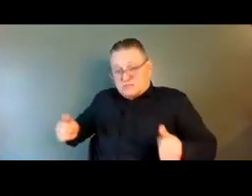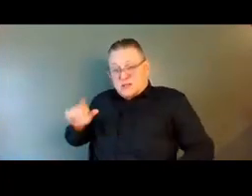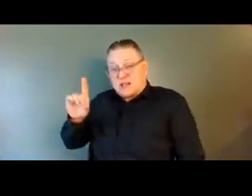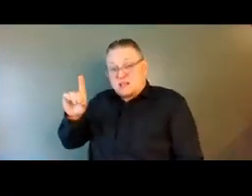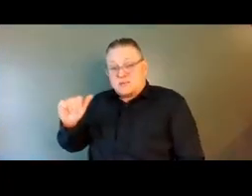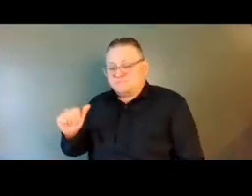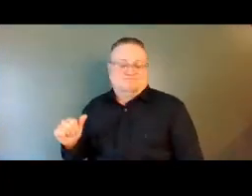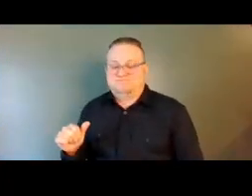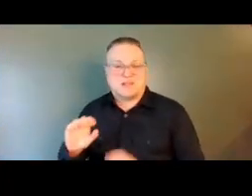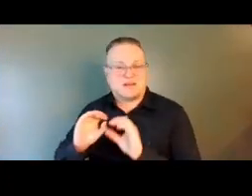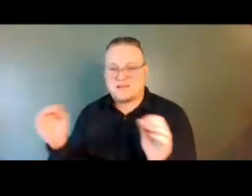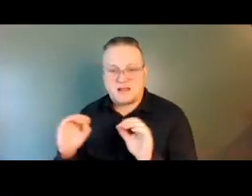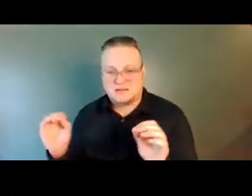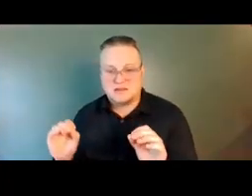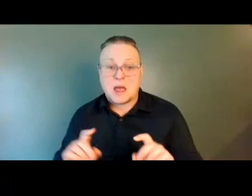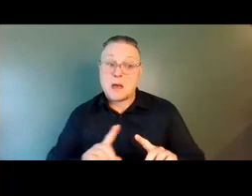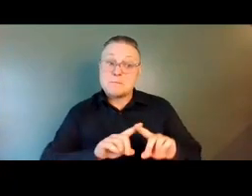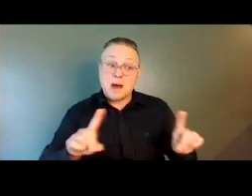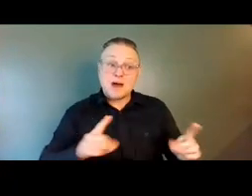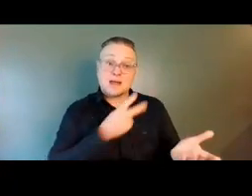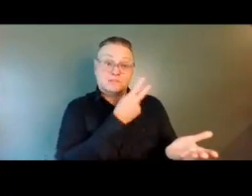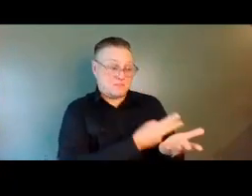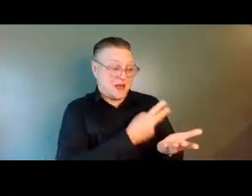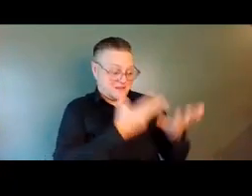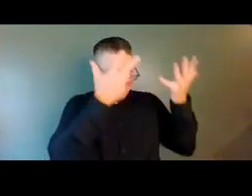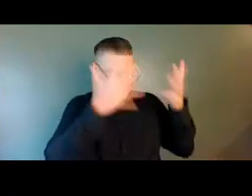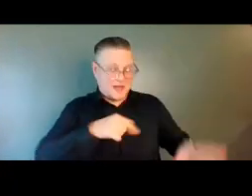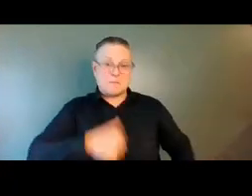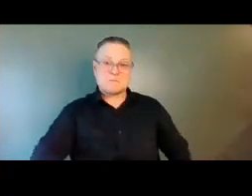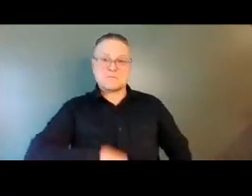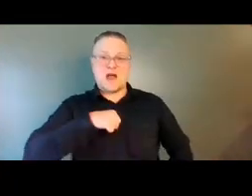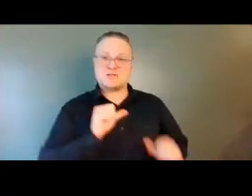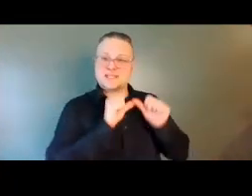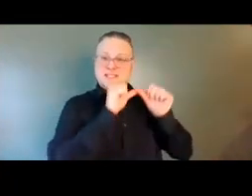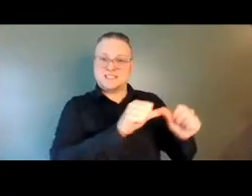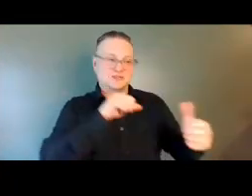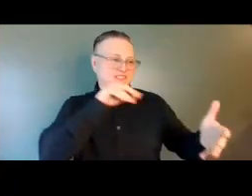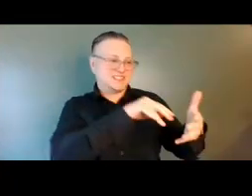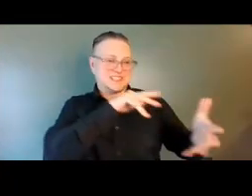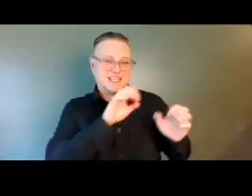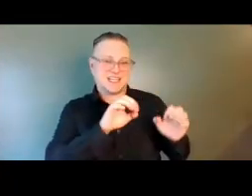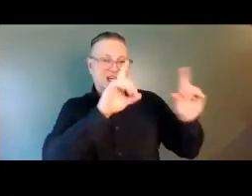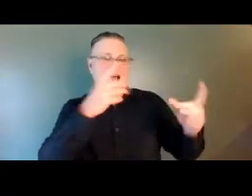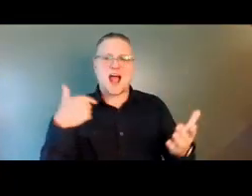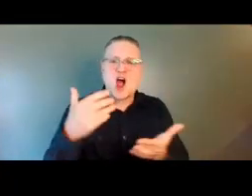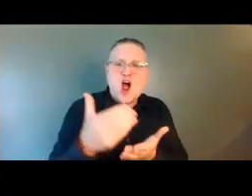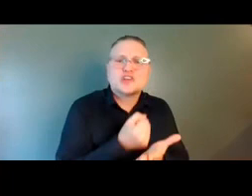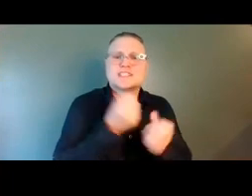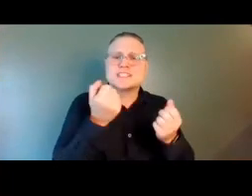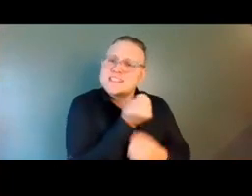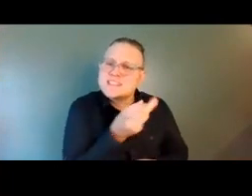optimistic, and I proudly succeeded in my graduate studies, earning several graduate